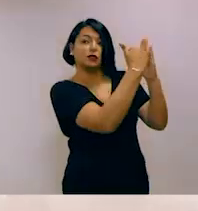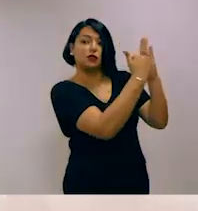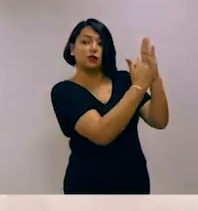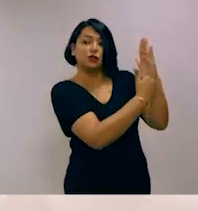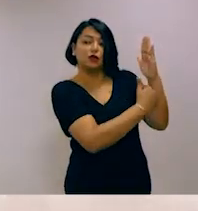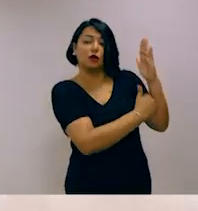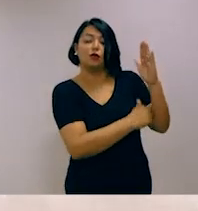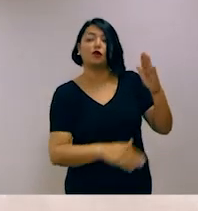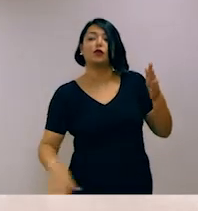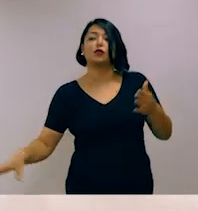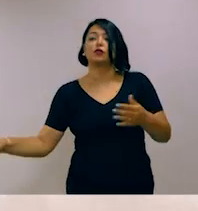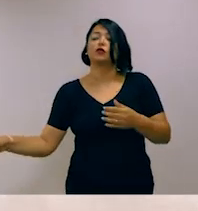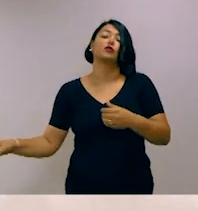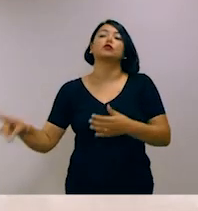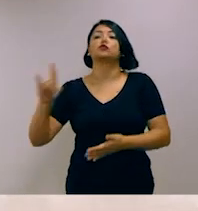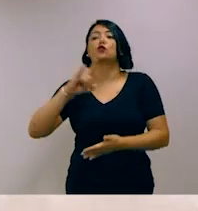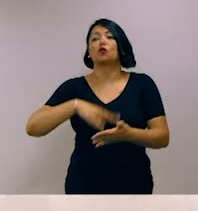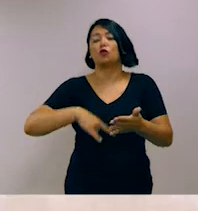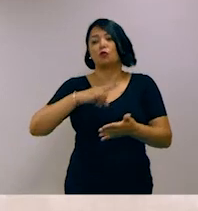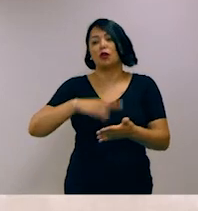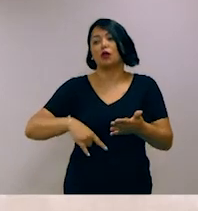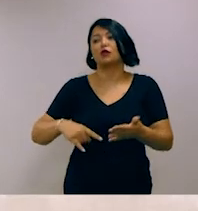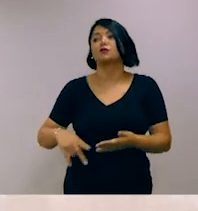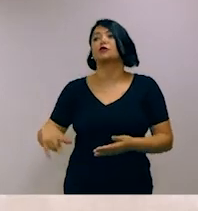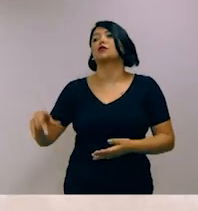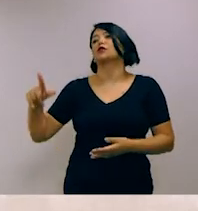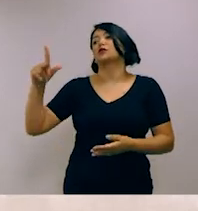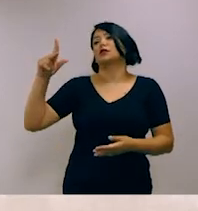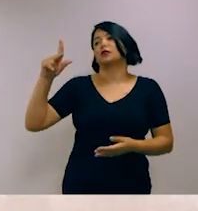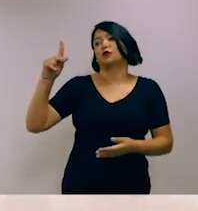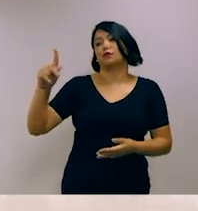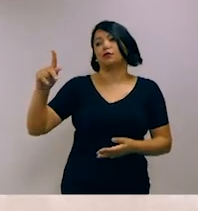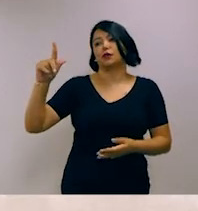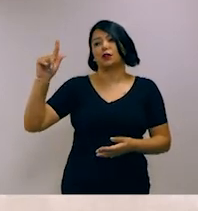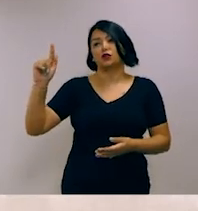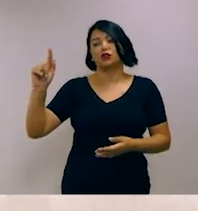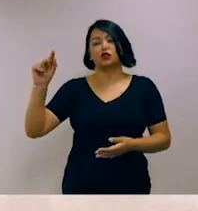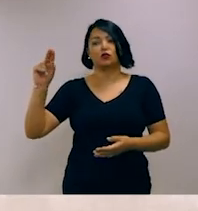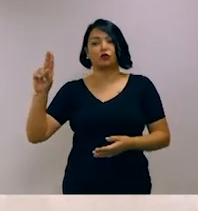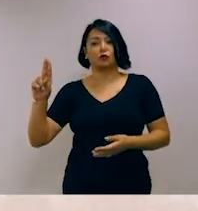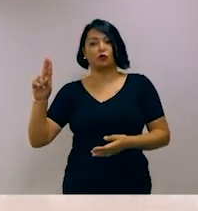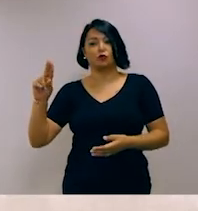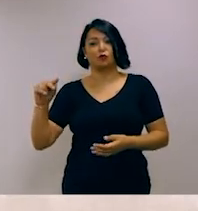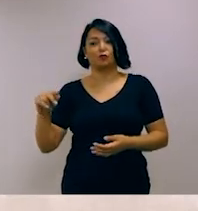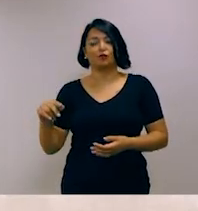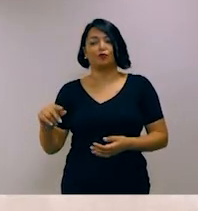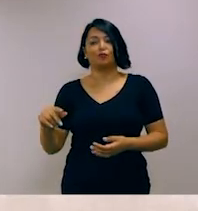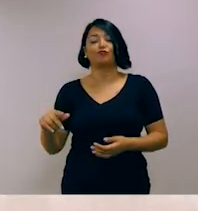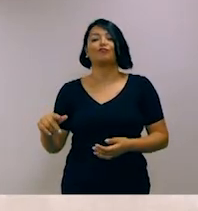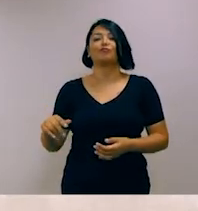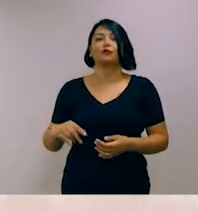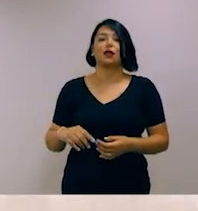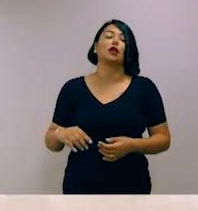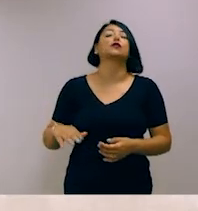classify the requirements of the National